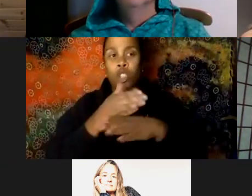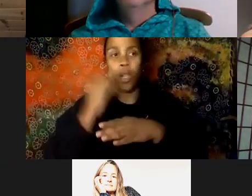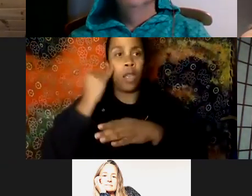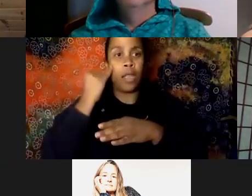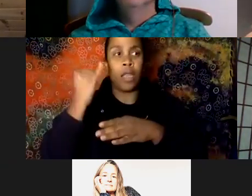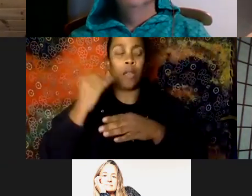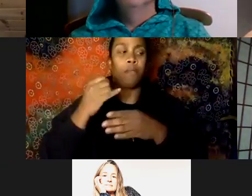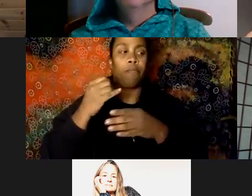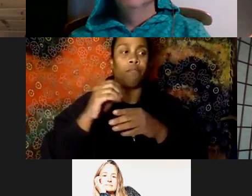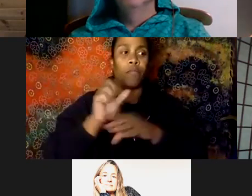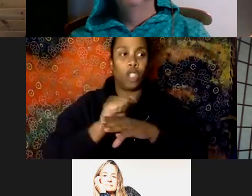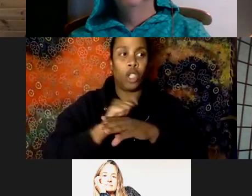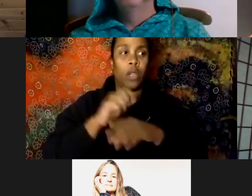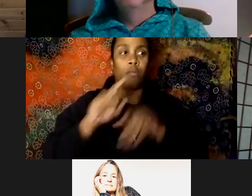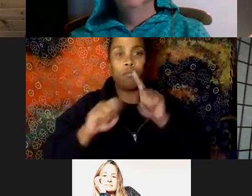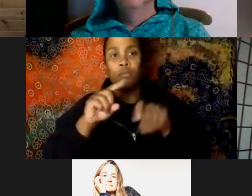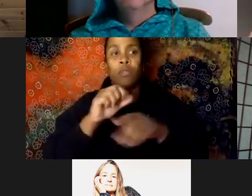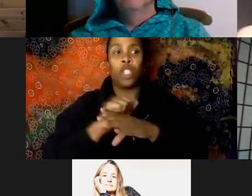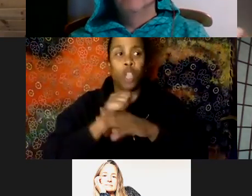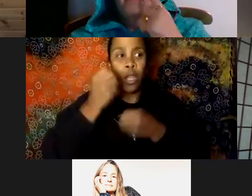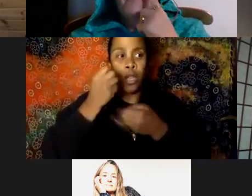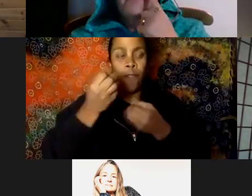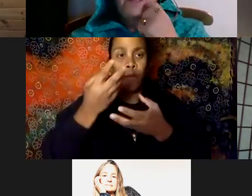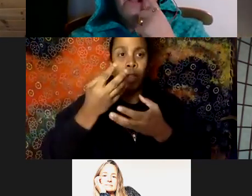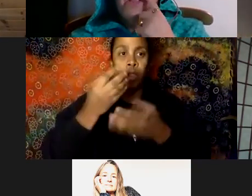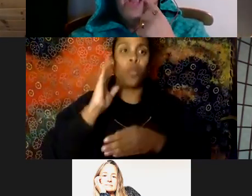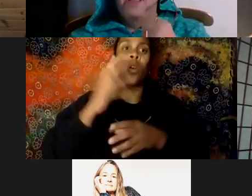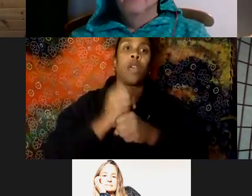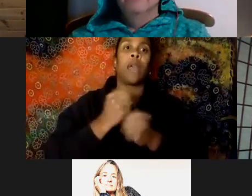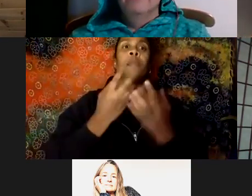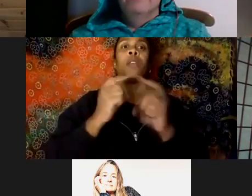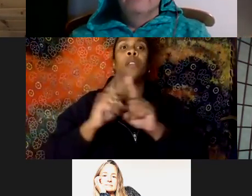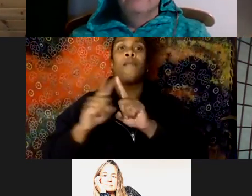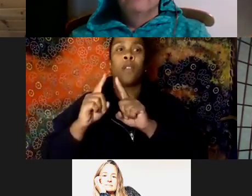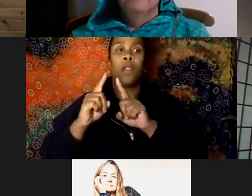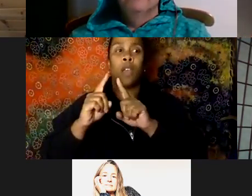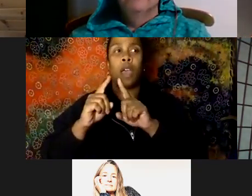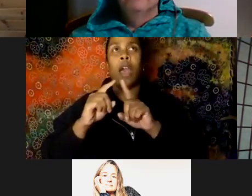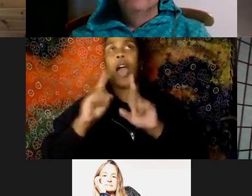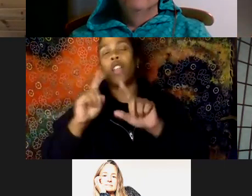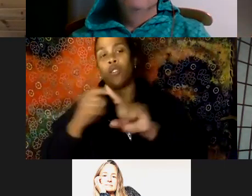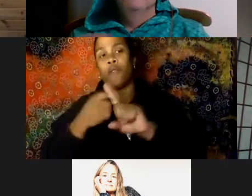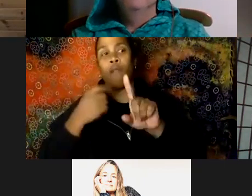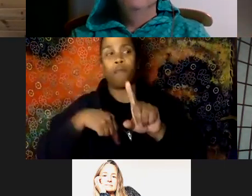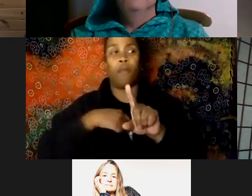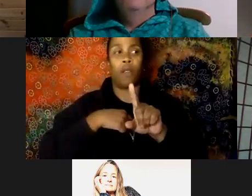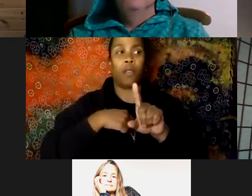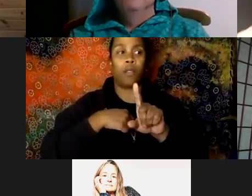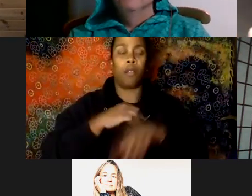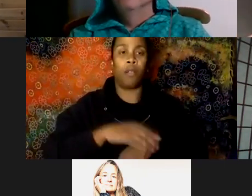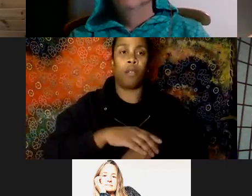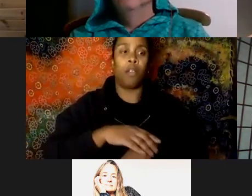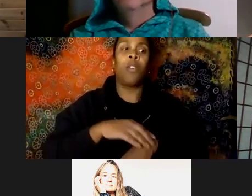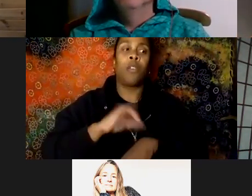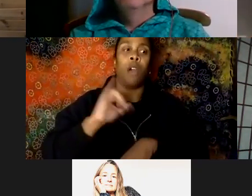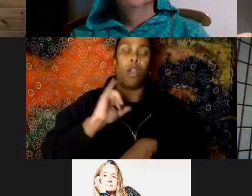And it's great for all of you. You get to hear answers from many of us. So all these different points of view. It's also great for opening to your intuition yourself, just